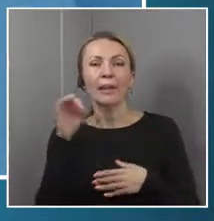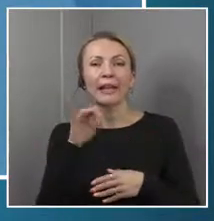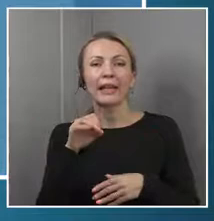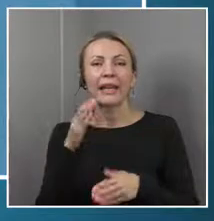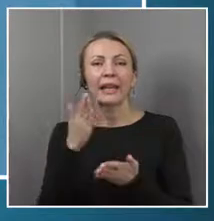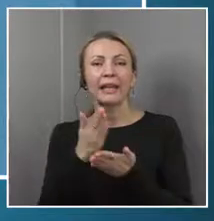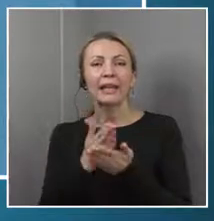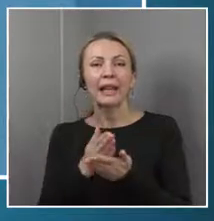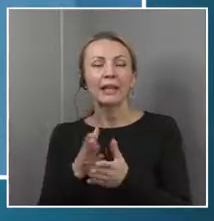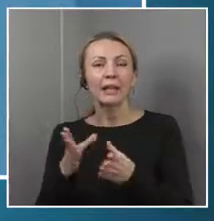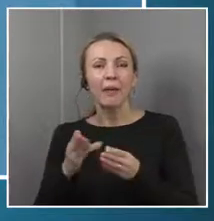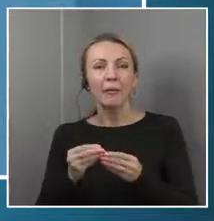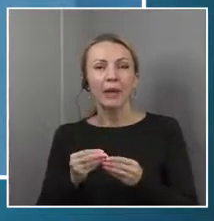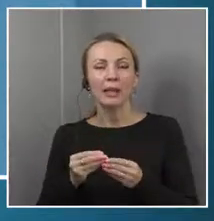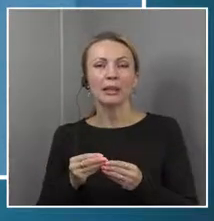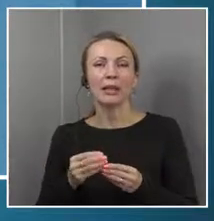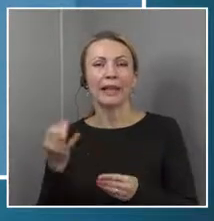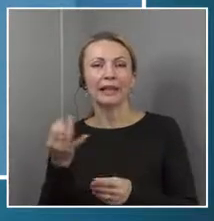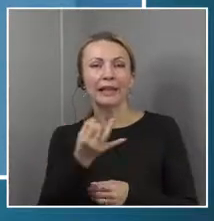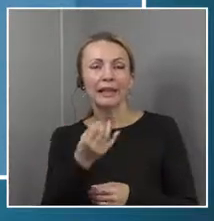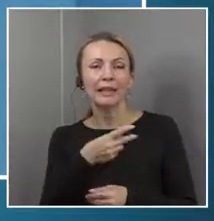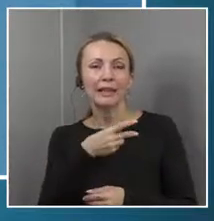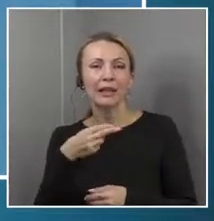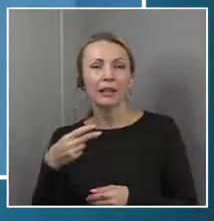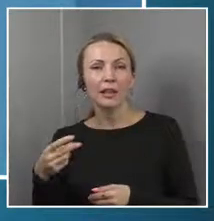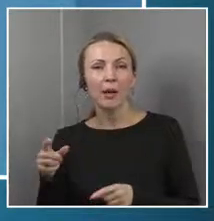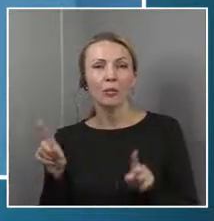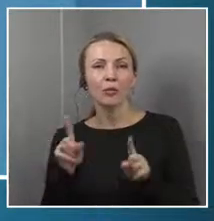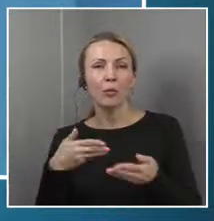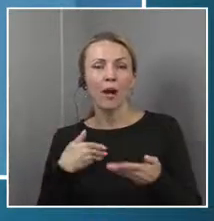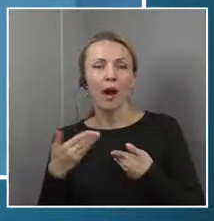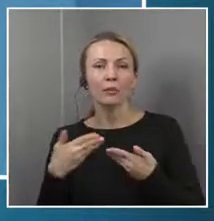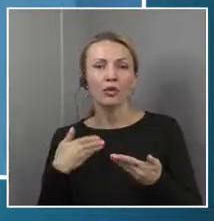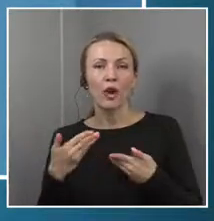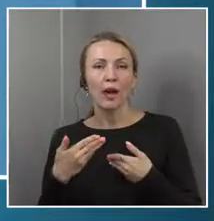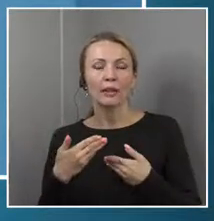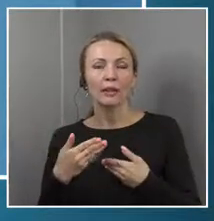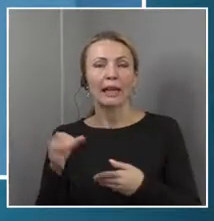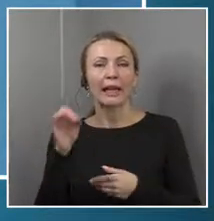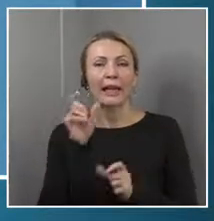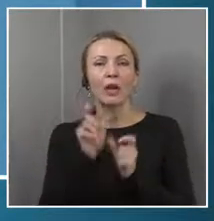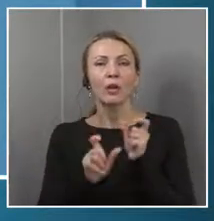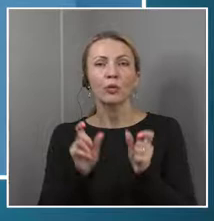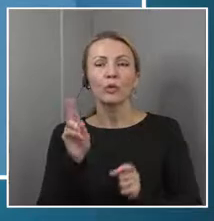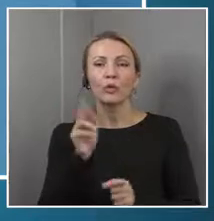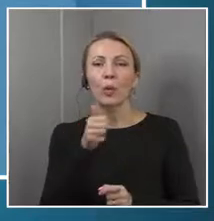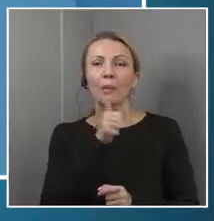of like-minded people who are interested in the same things.